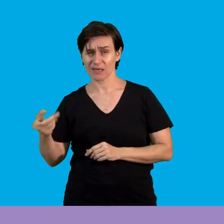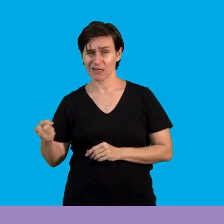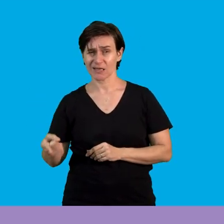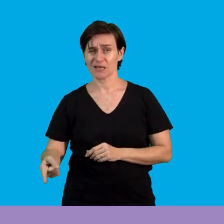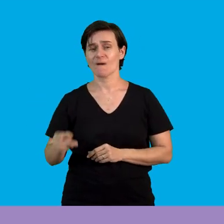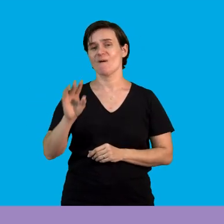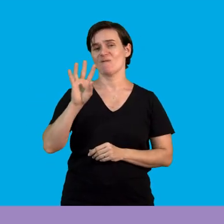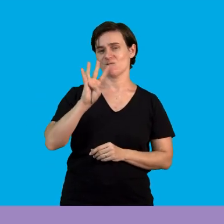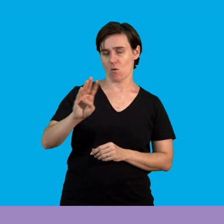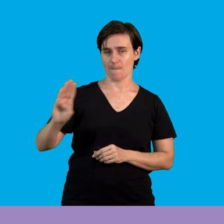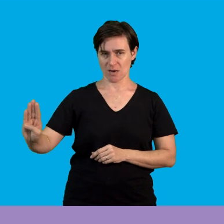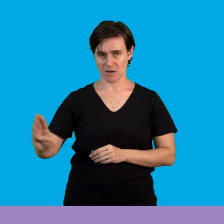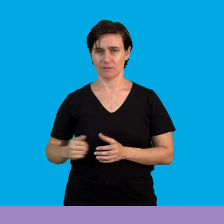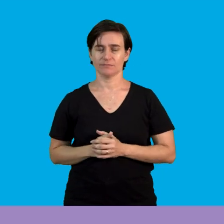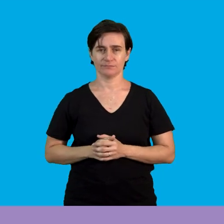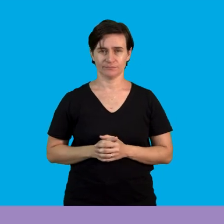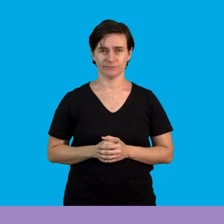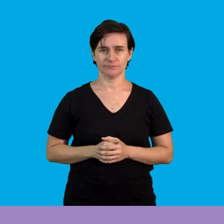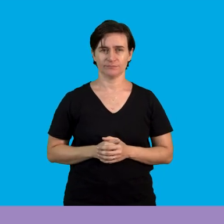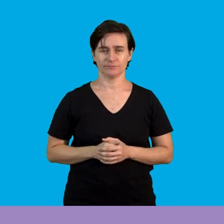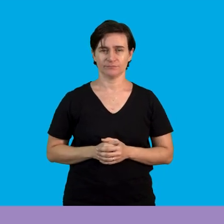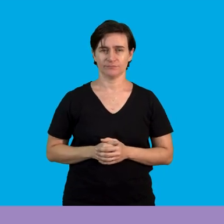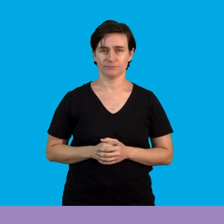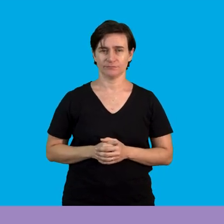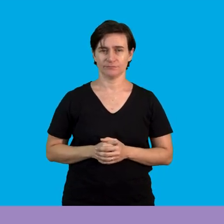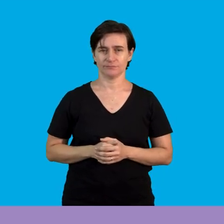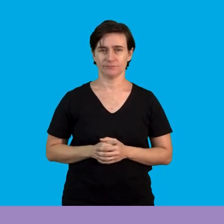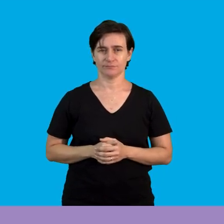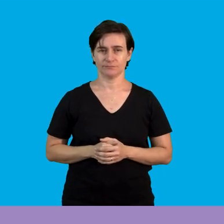minus 2b, which gives us 4b.